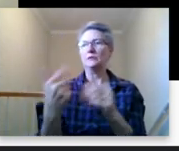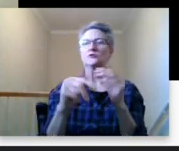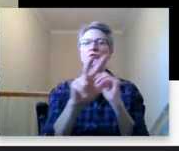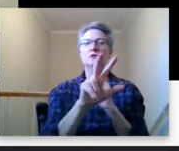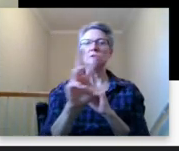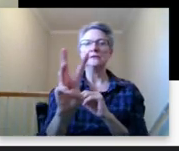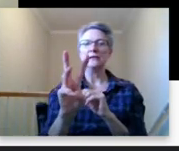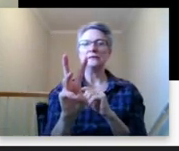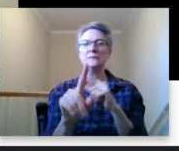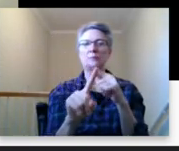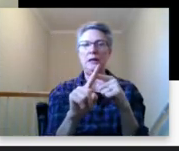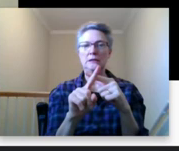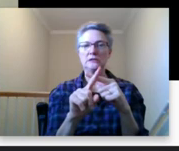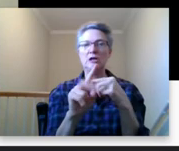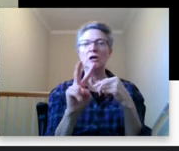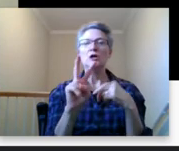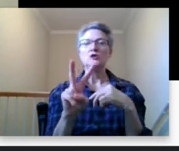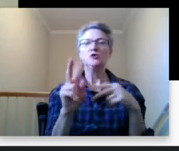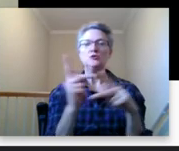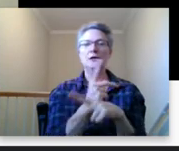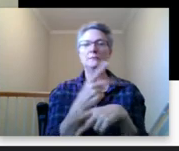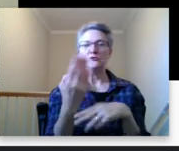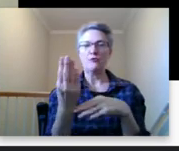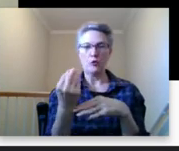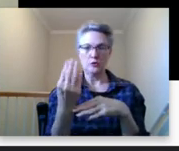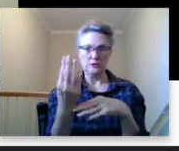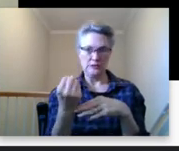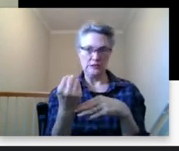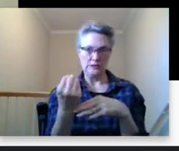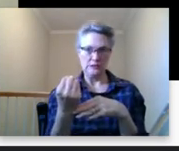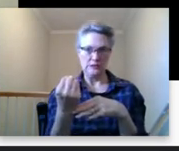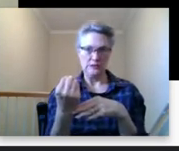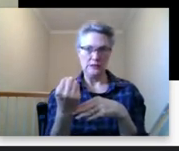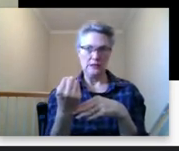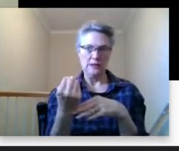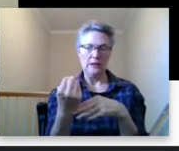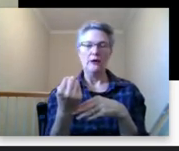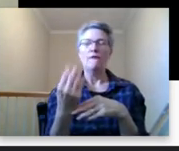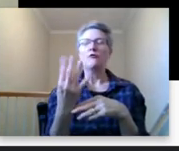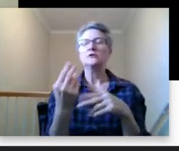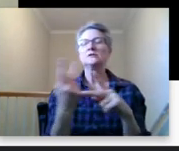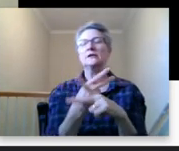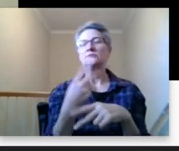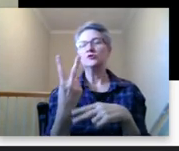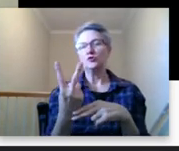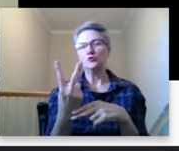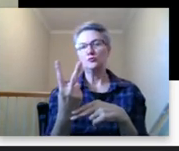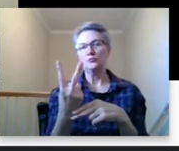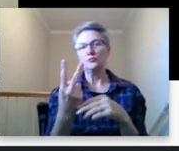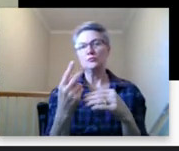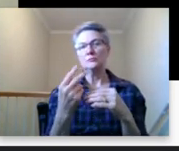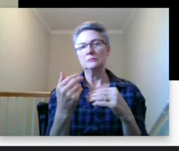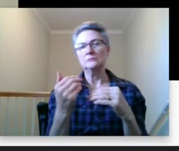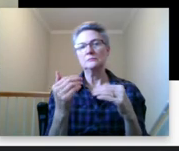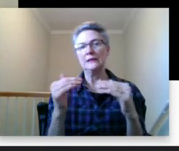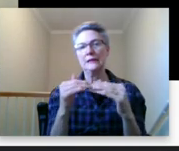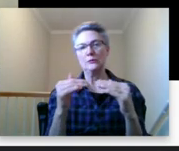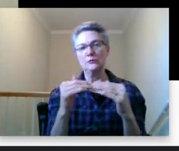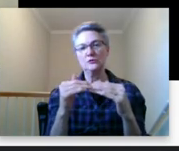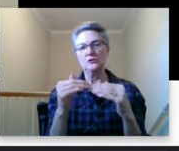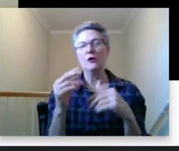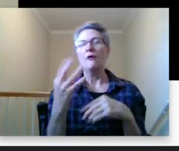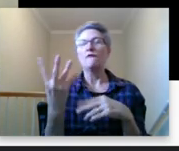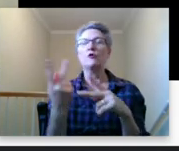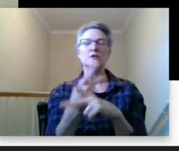Plus, and we could do the same thing for 14 if we need to. 14 times 2, so 4 times 2 is